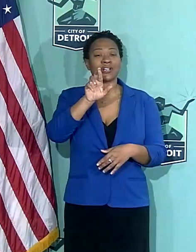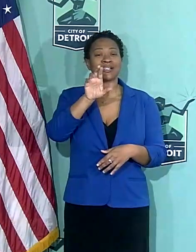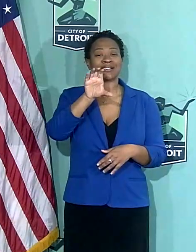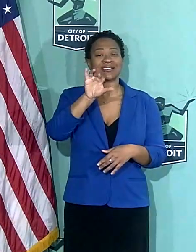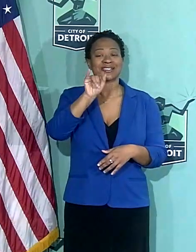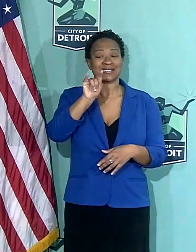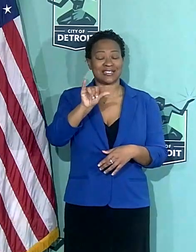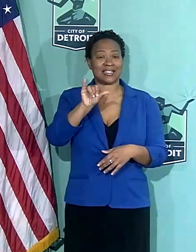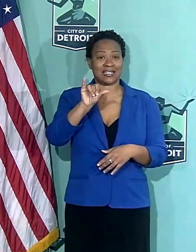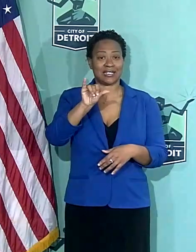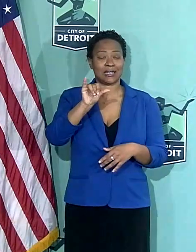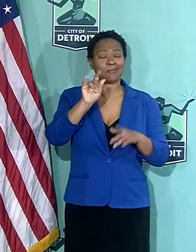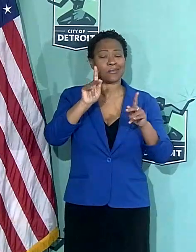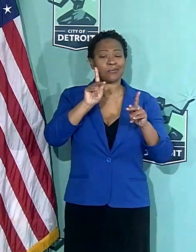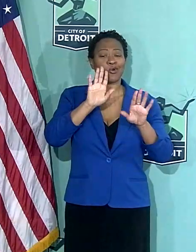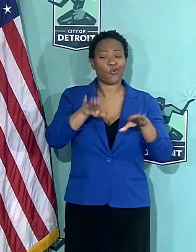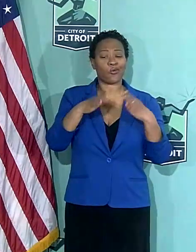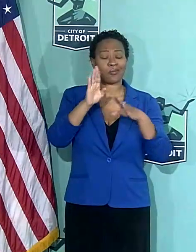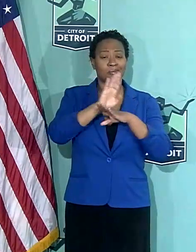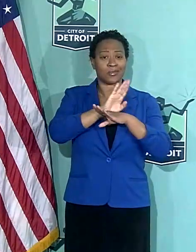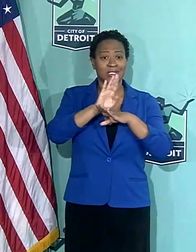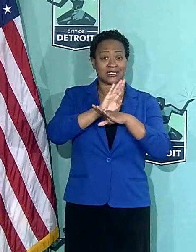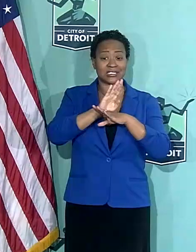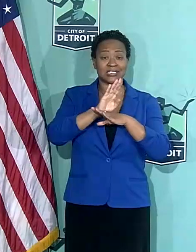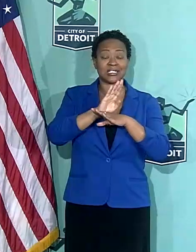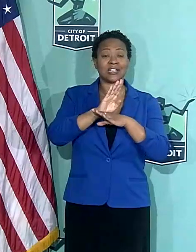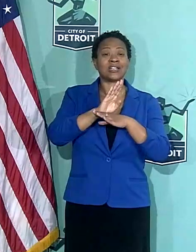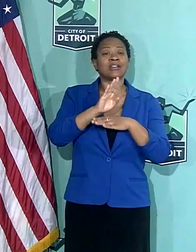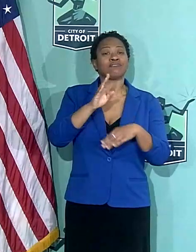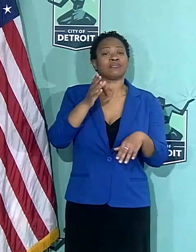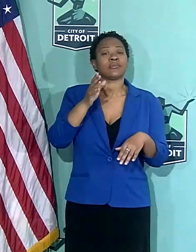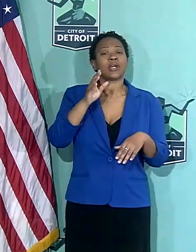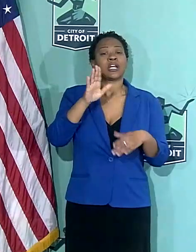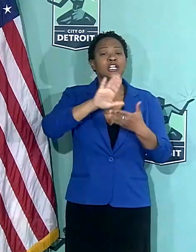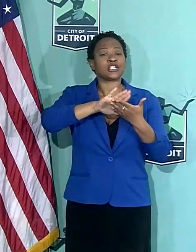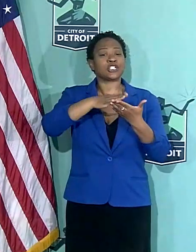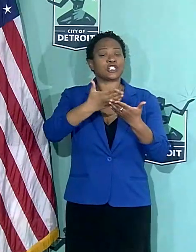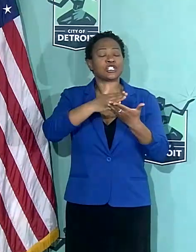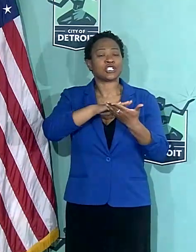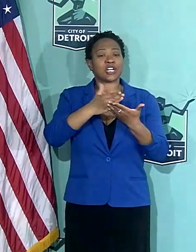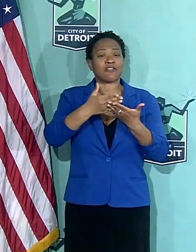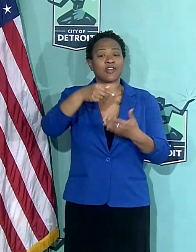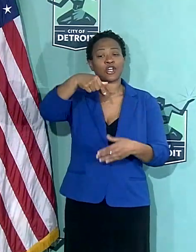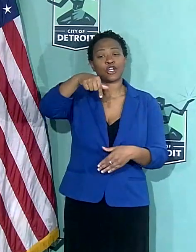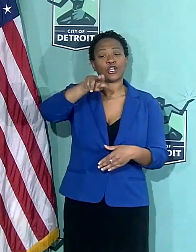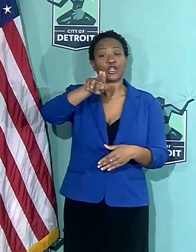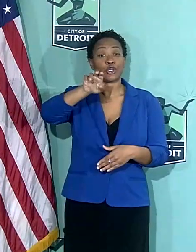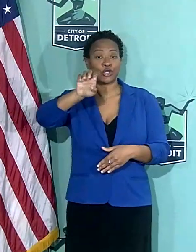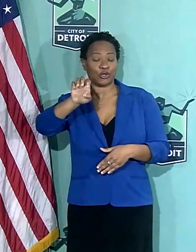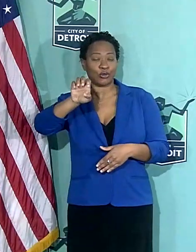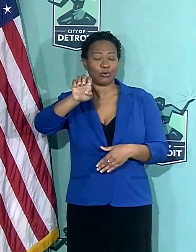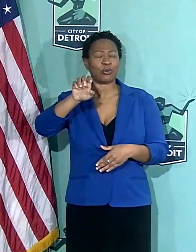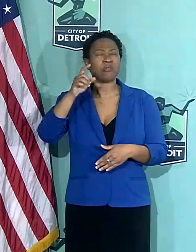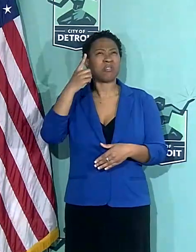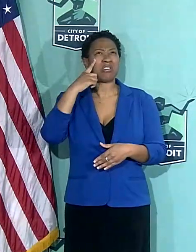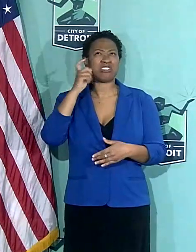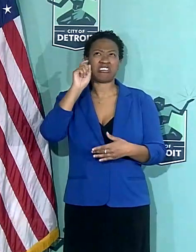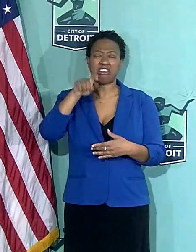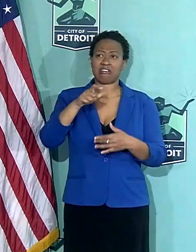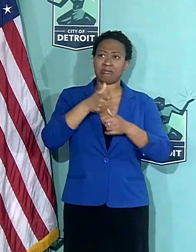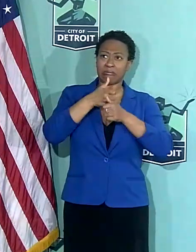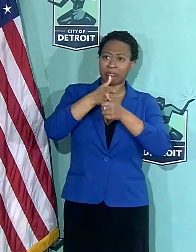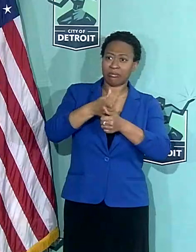imagined that she would have to adapt it to a pandemic, but she's been one of the entrepreneurs in this